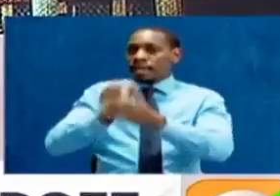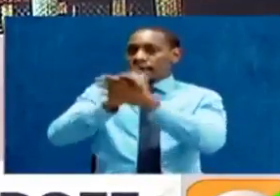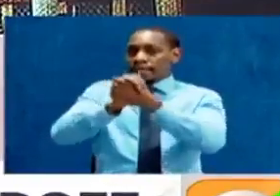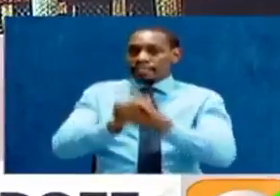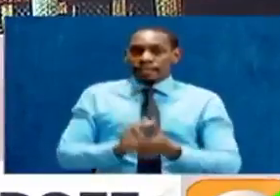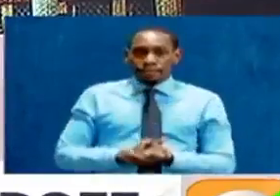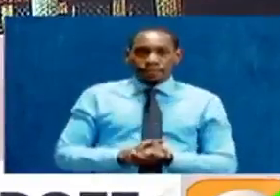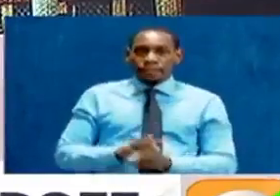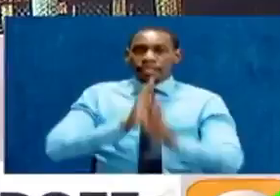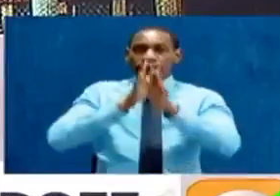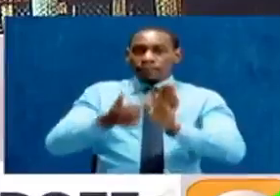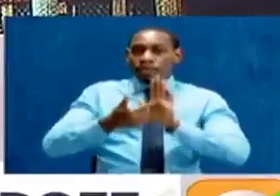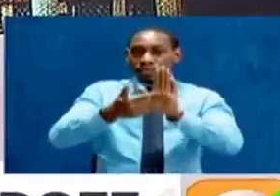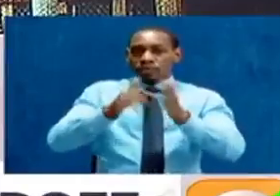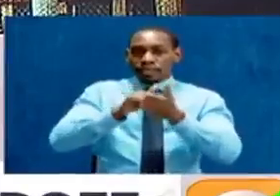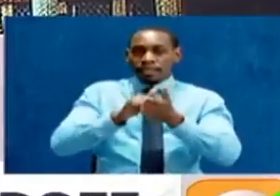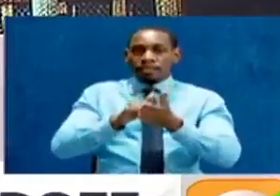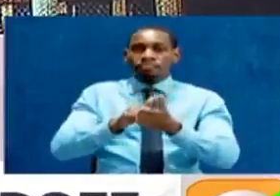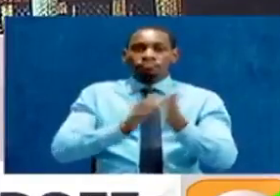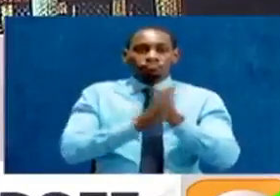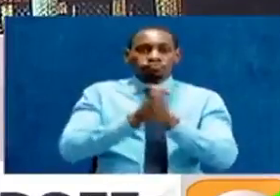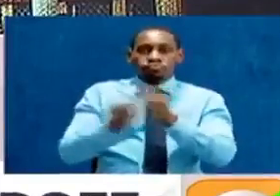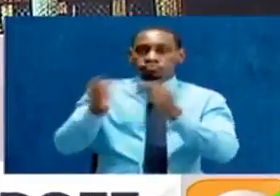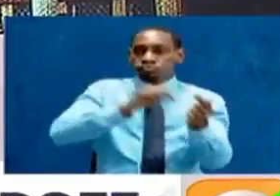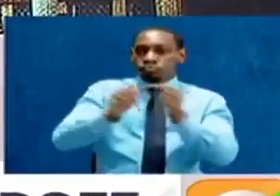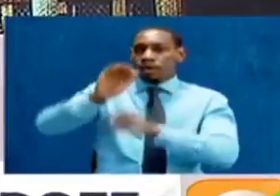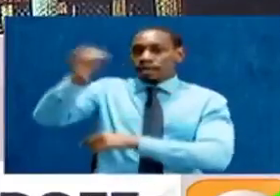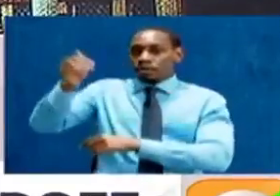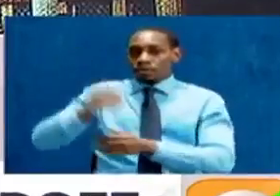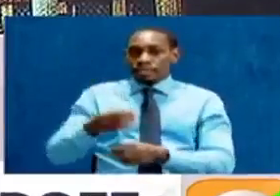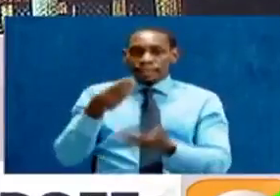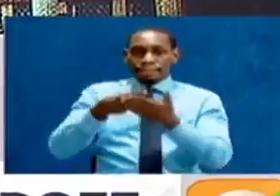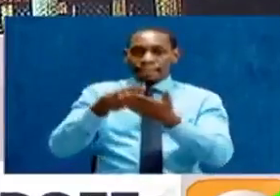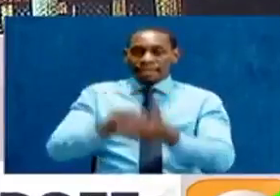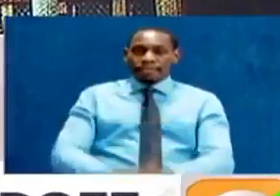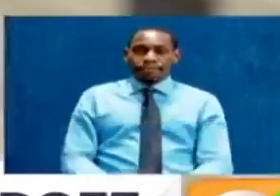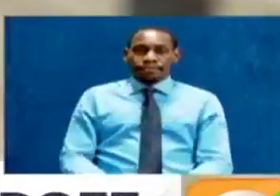handshake. Francis Gachuri reports on the scramble for the county's billions.